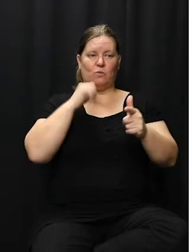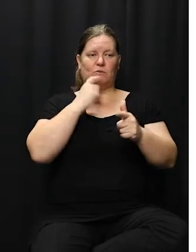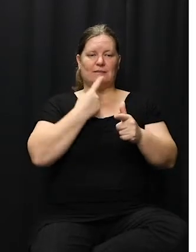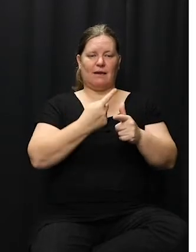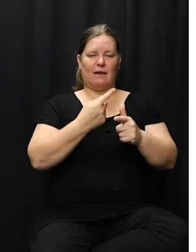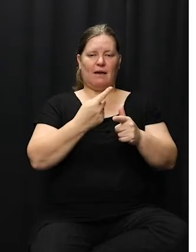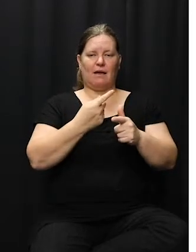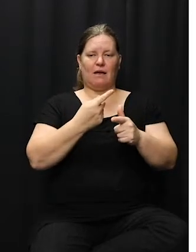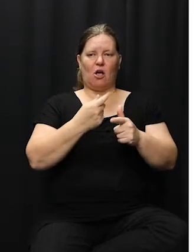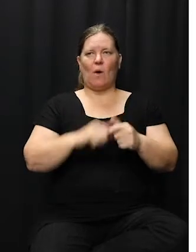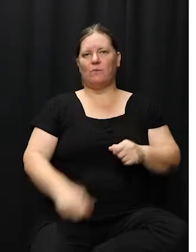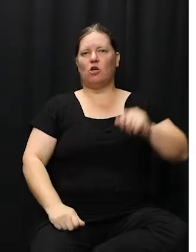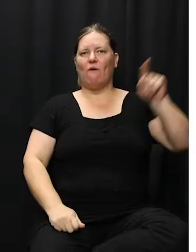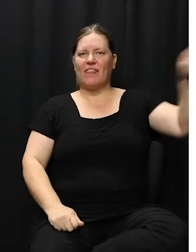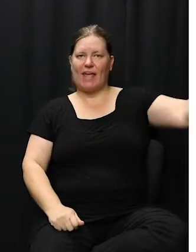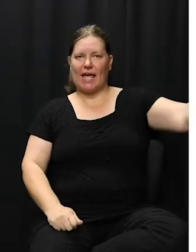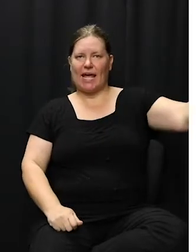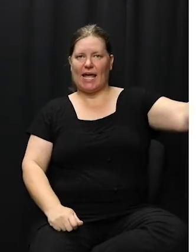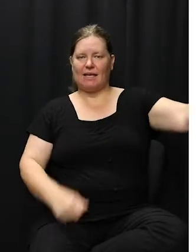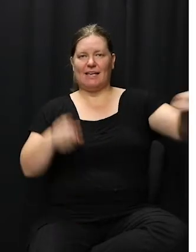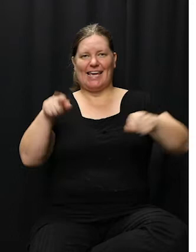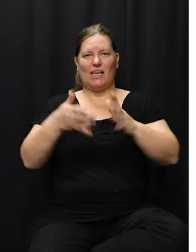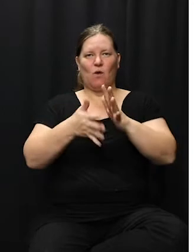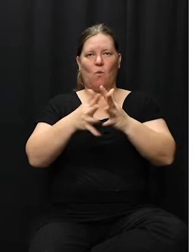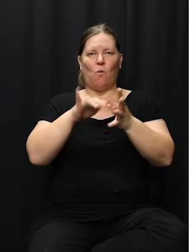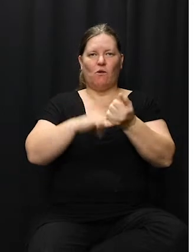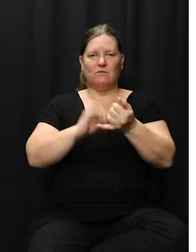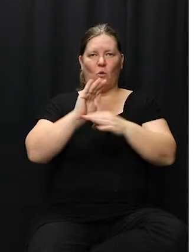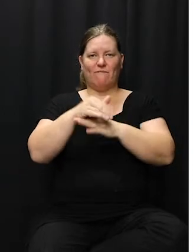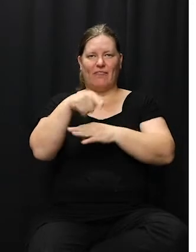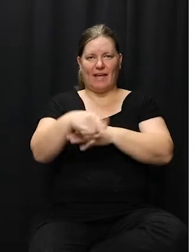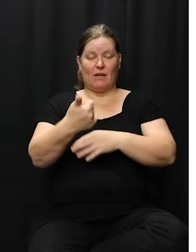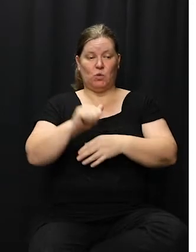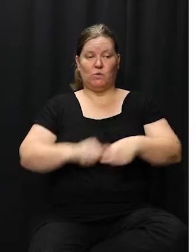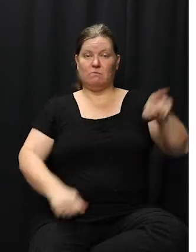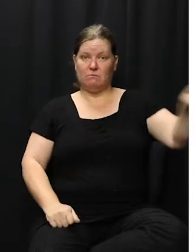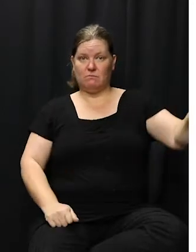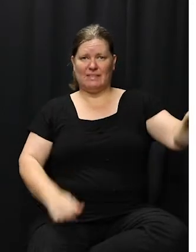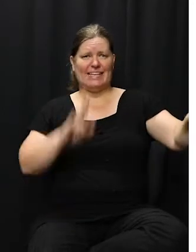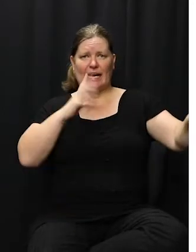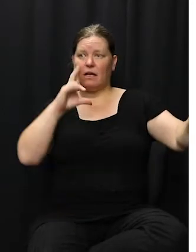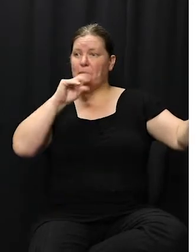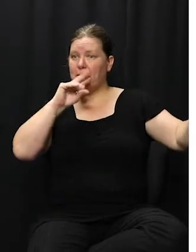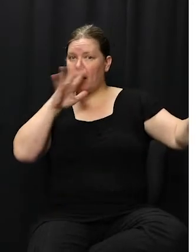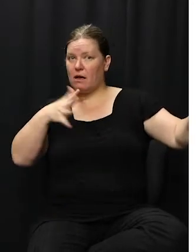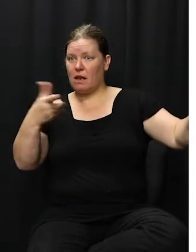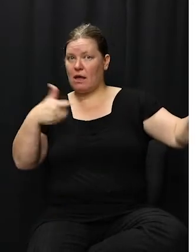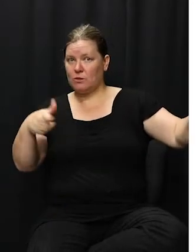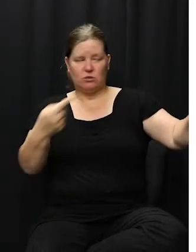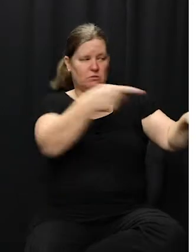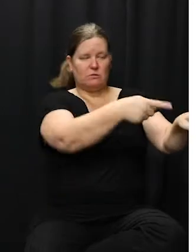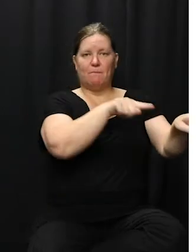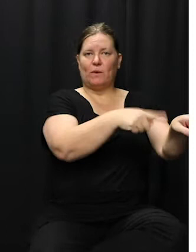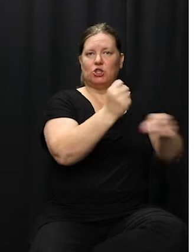it was over there and you used a point, it'd be really clear. The spoken part is language and the point is gesture. But in sign languages, it's not